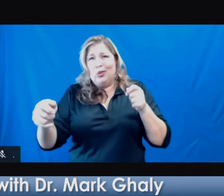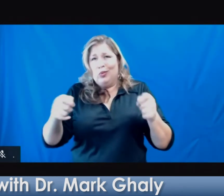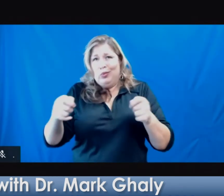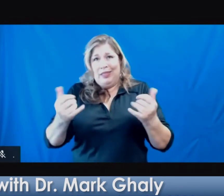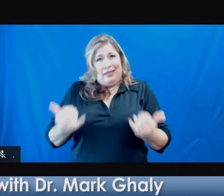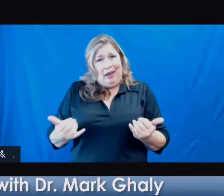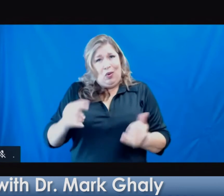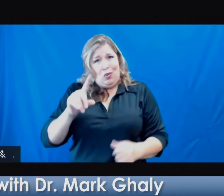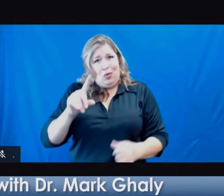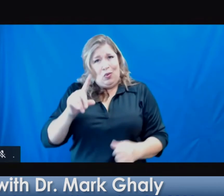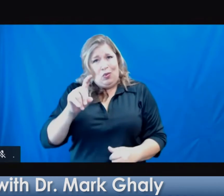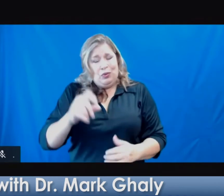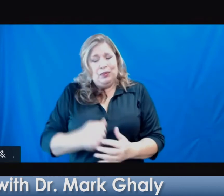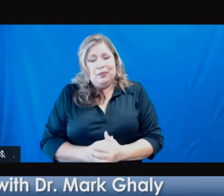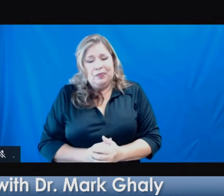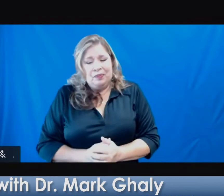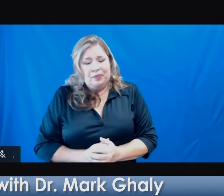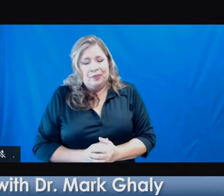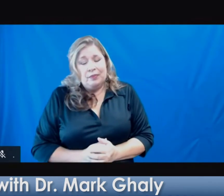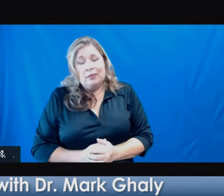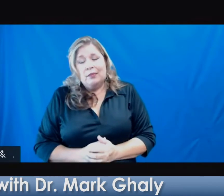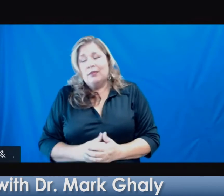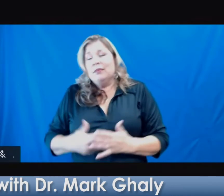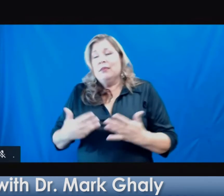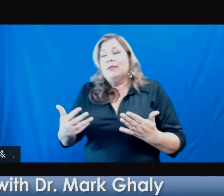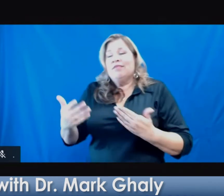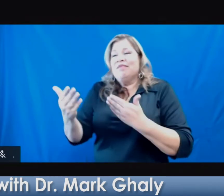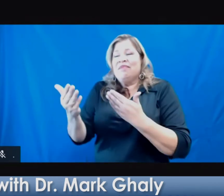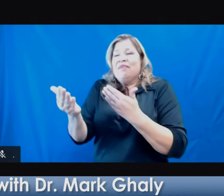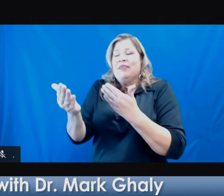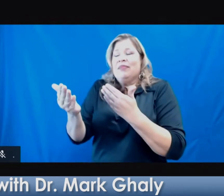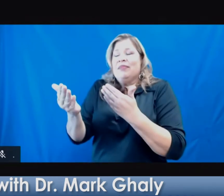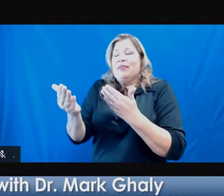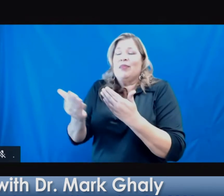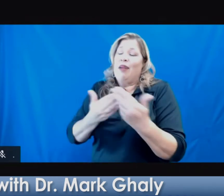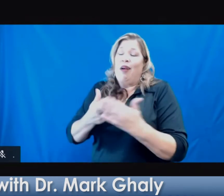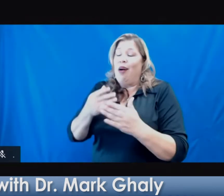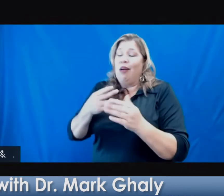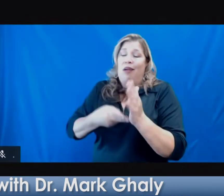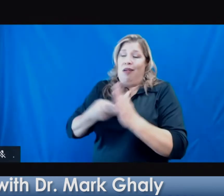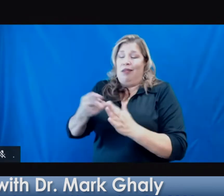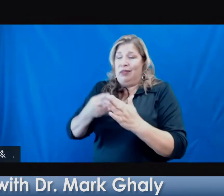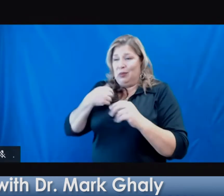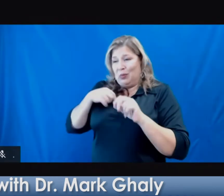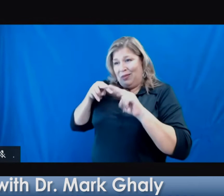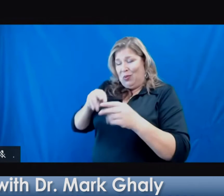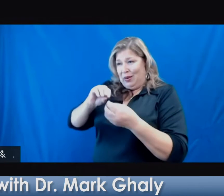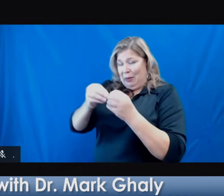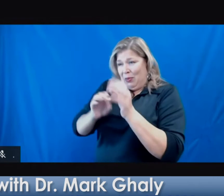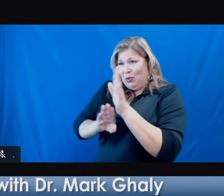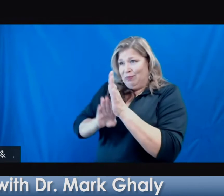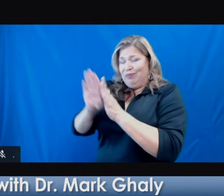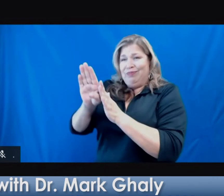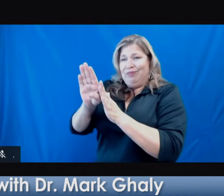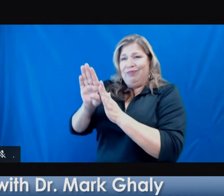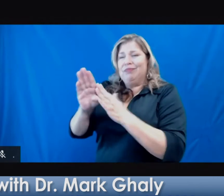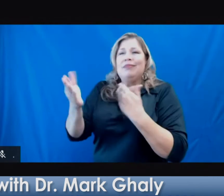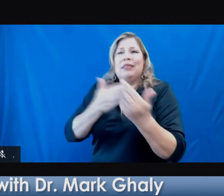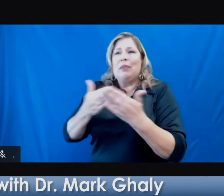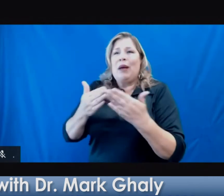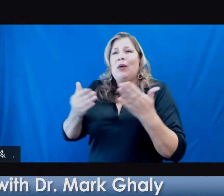I will tell you that at this level of surge, no matter what's coming next week, we would make these actions. Certainly the fact